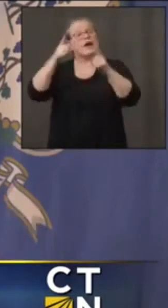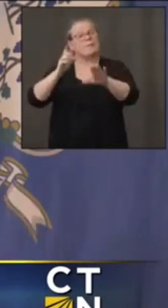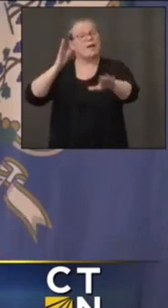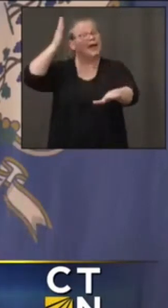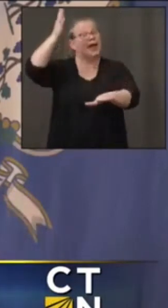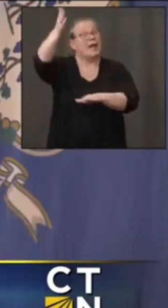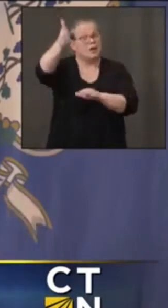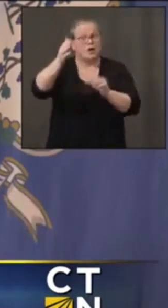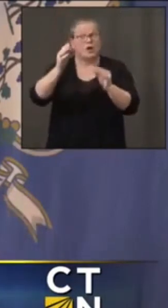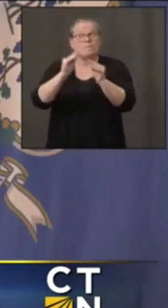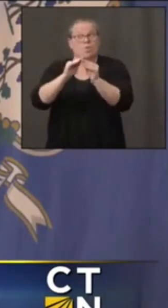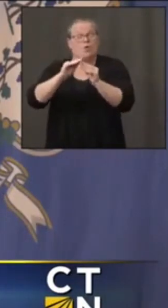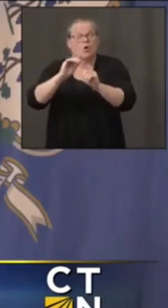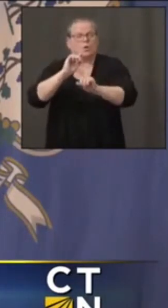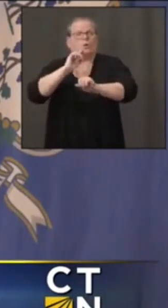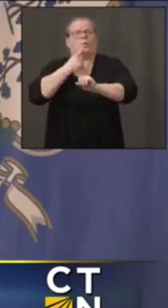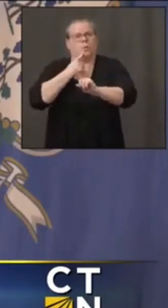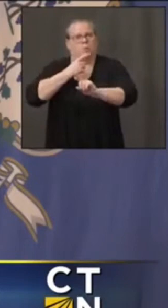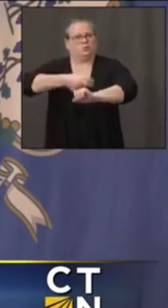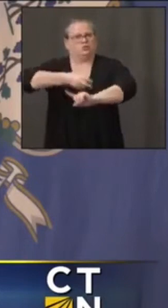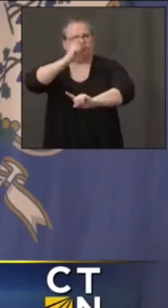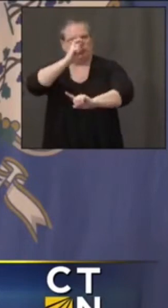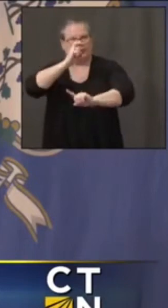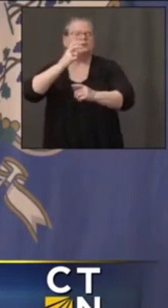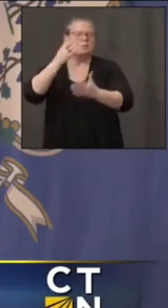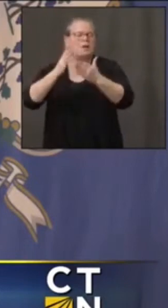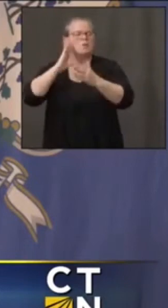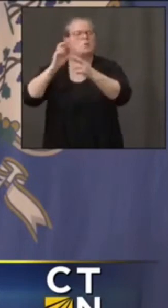on a regional basis, not just a state basis.